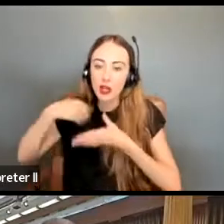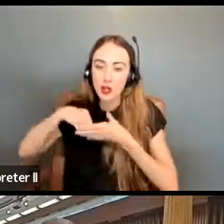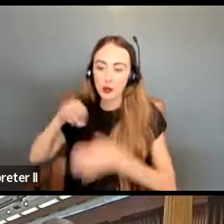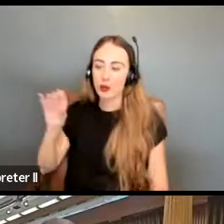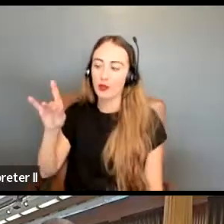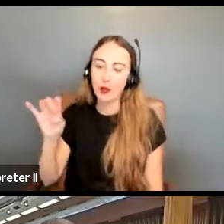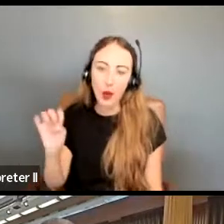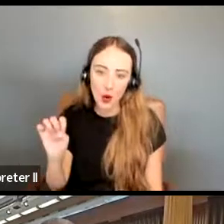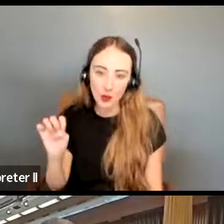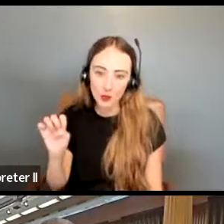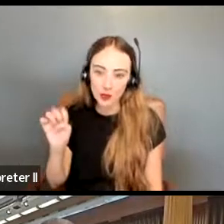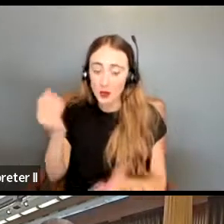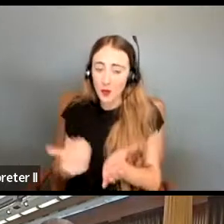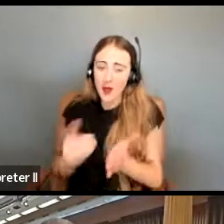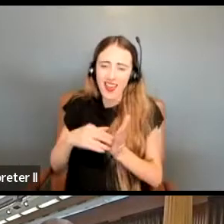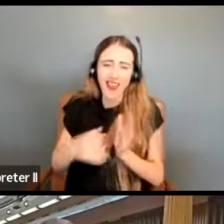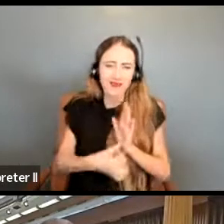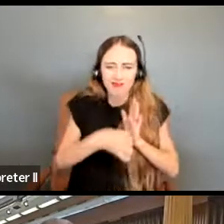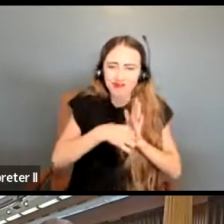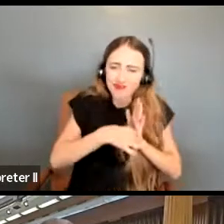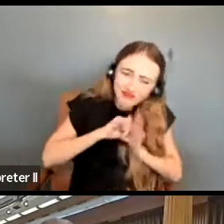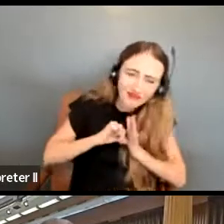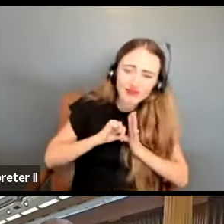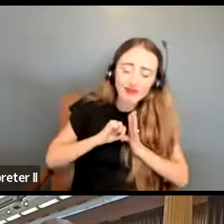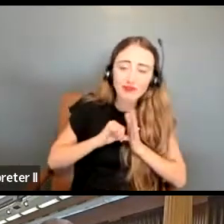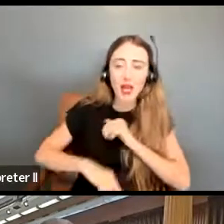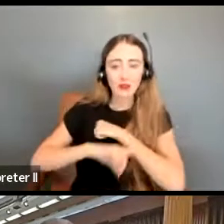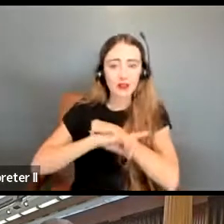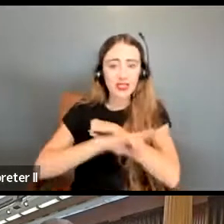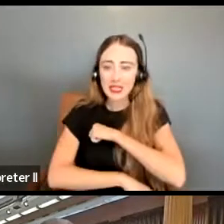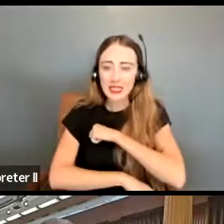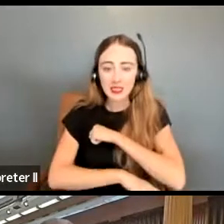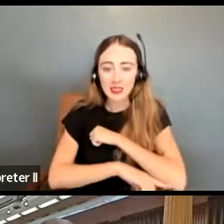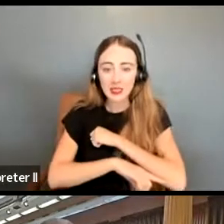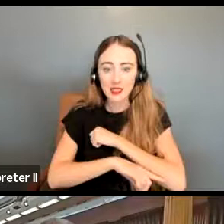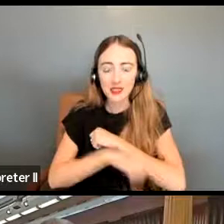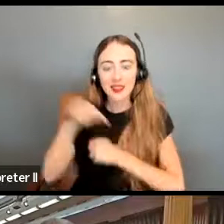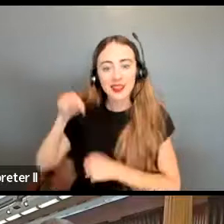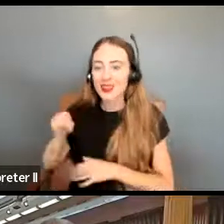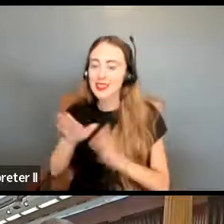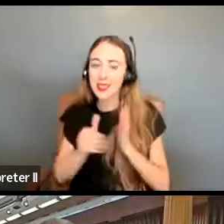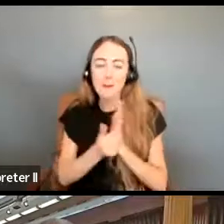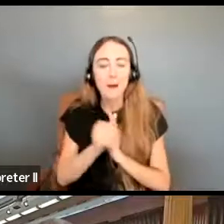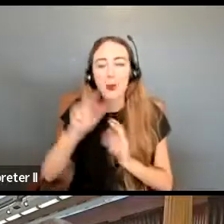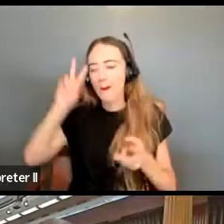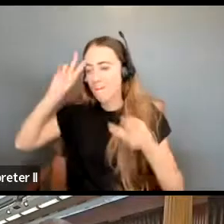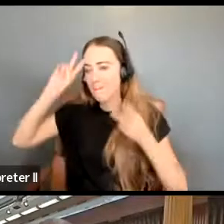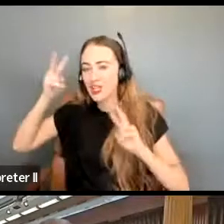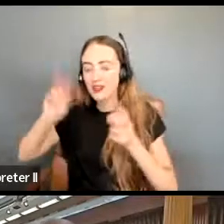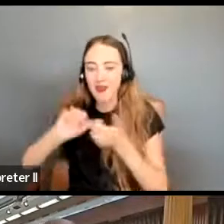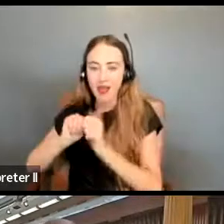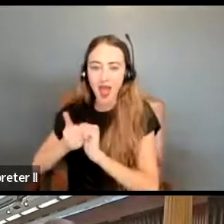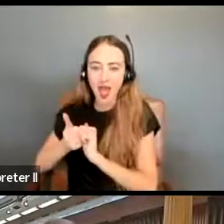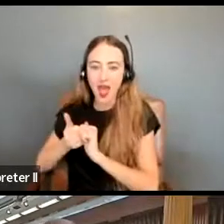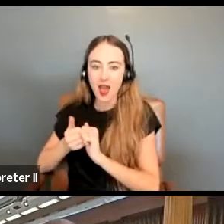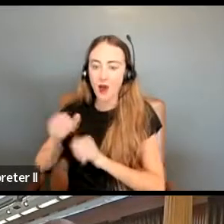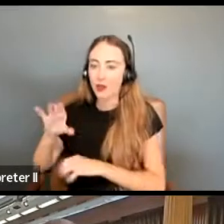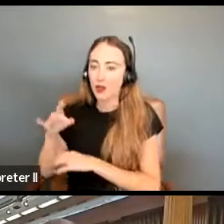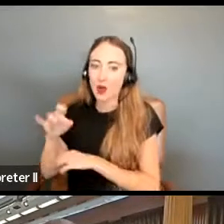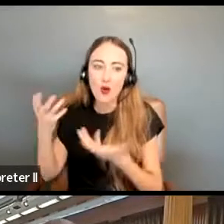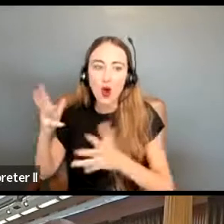again, there's an overemphasis on the importance of sentencing. This amendment misunderstands how this revised code is